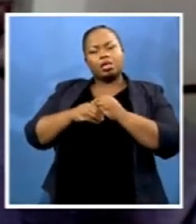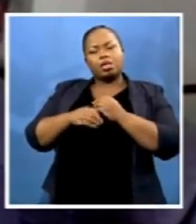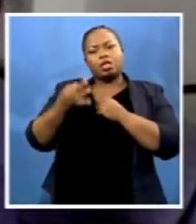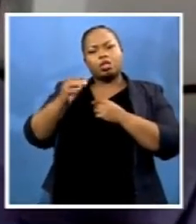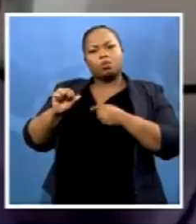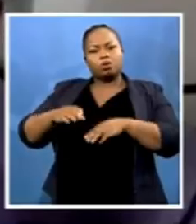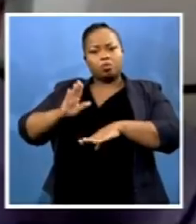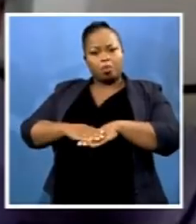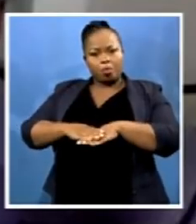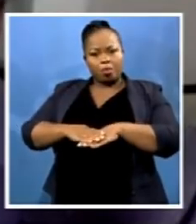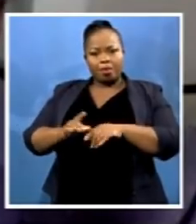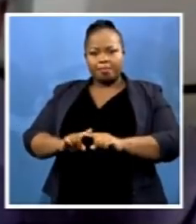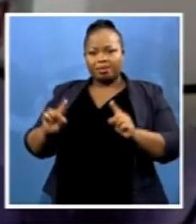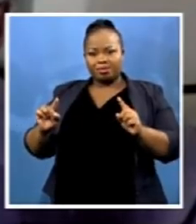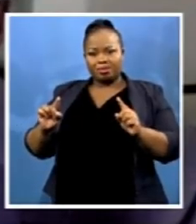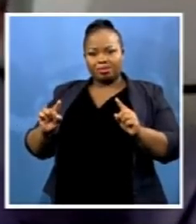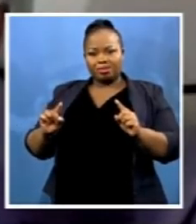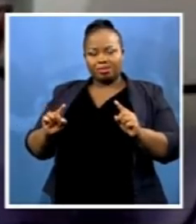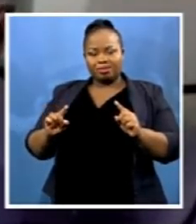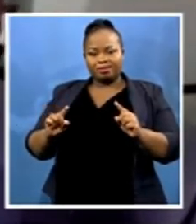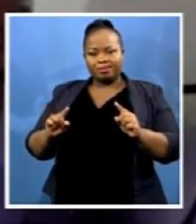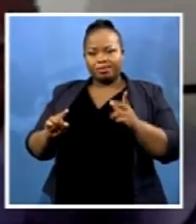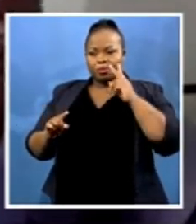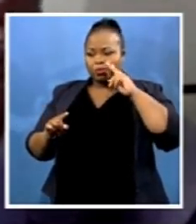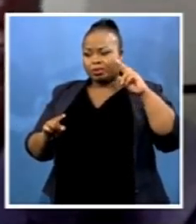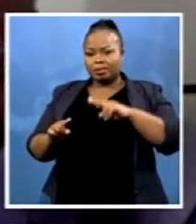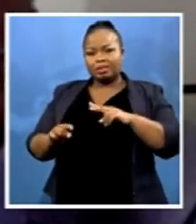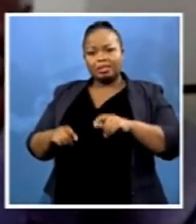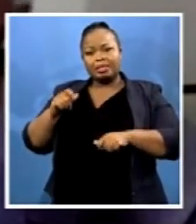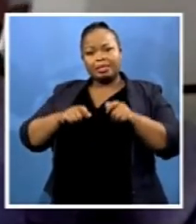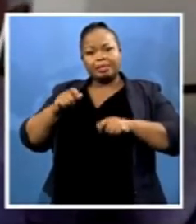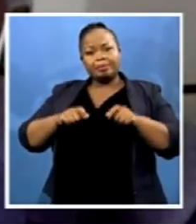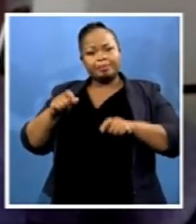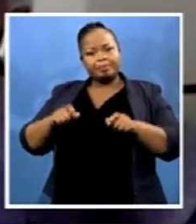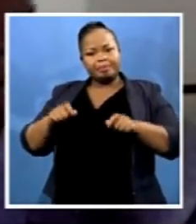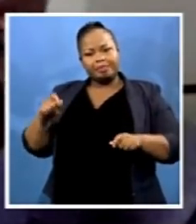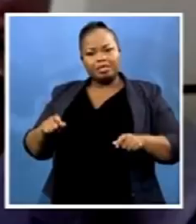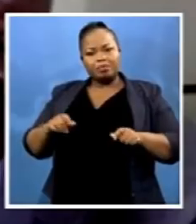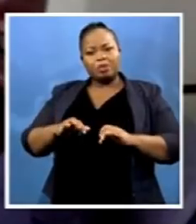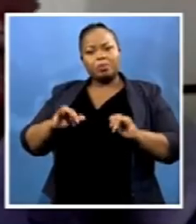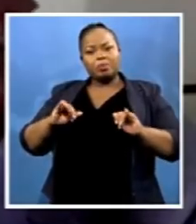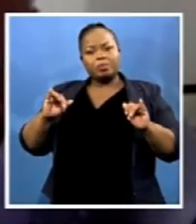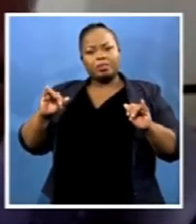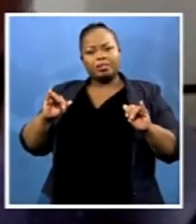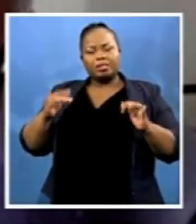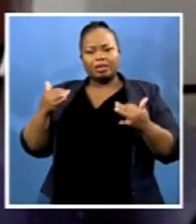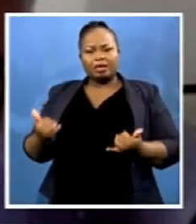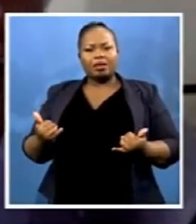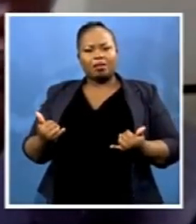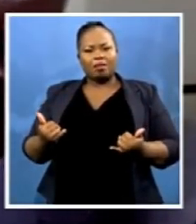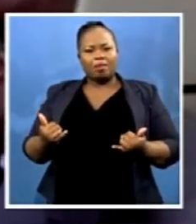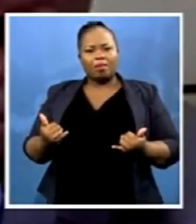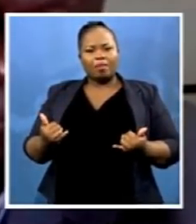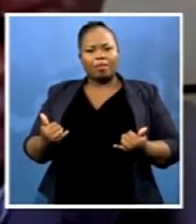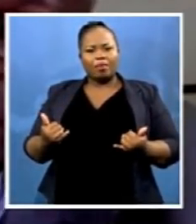terms of people's livelihoods and things seems to have outweighed the scientific or the